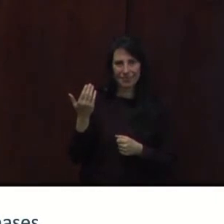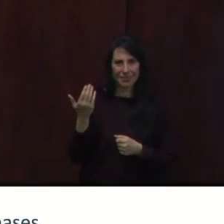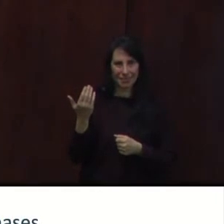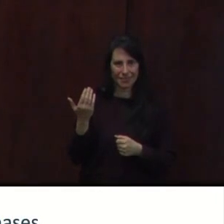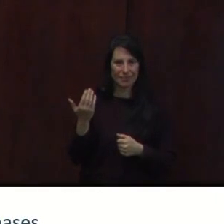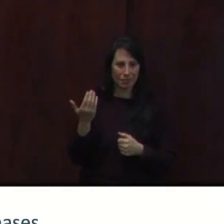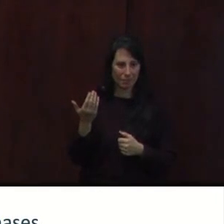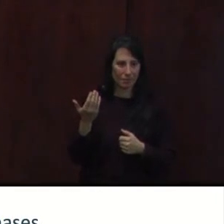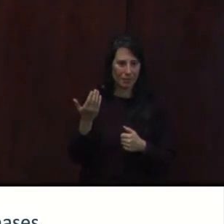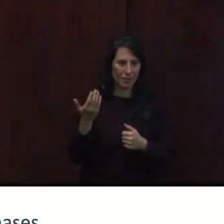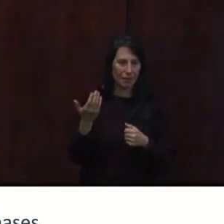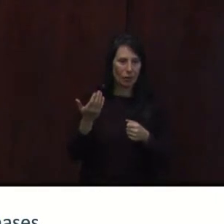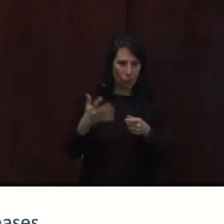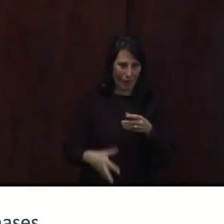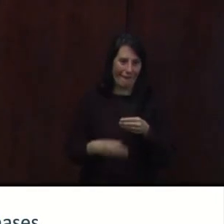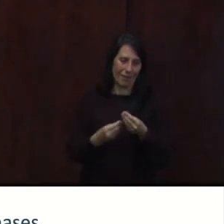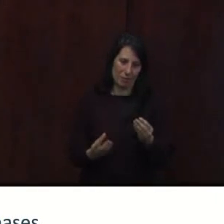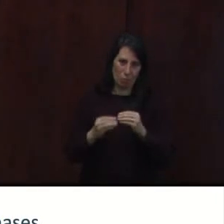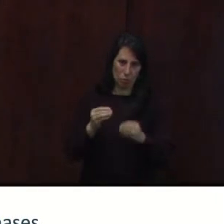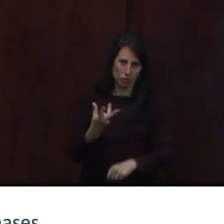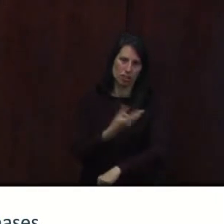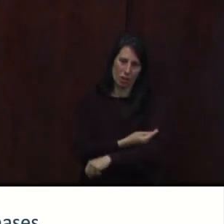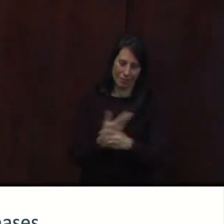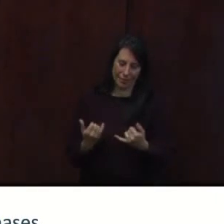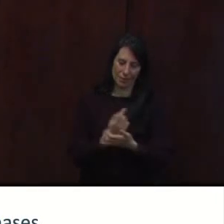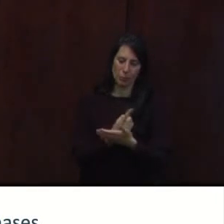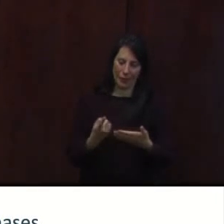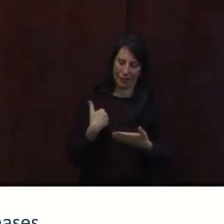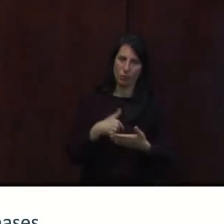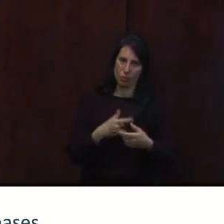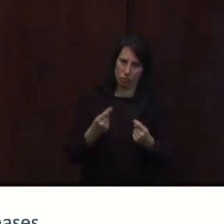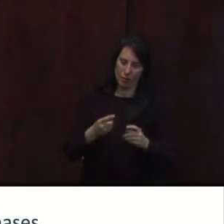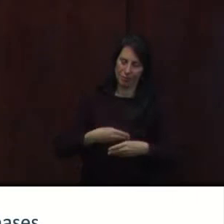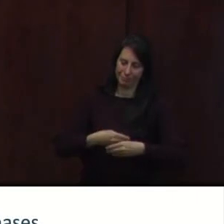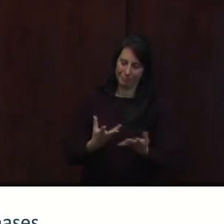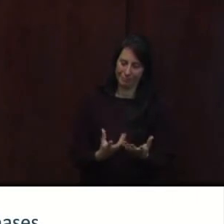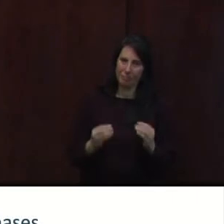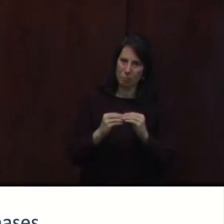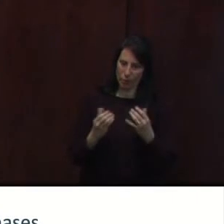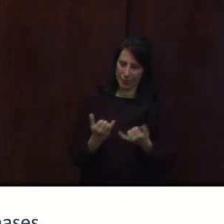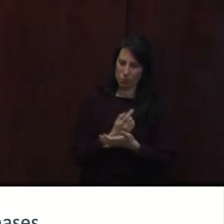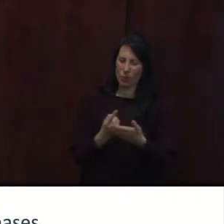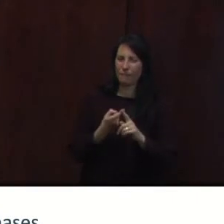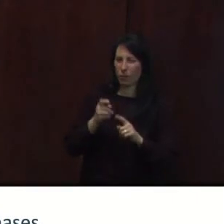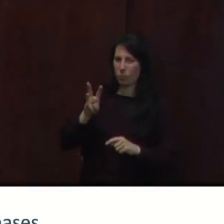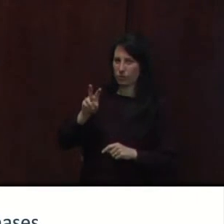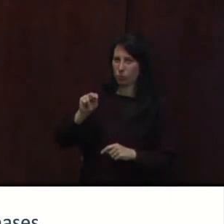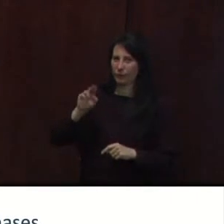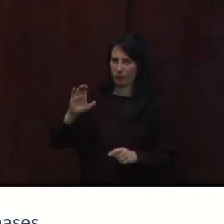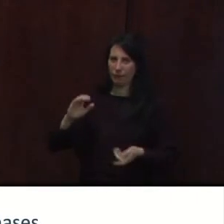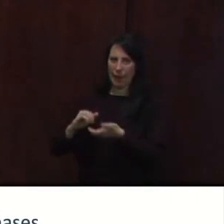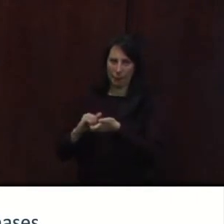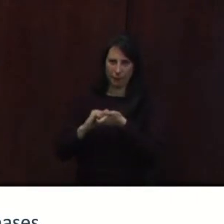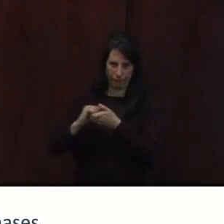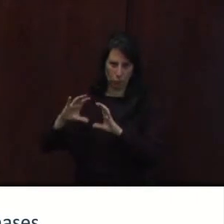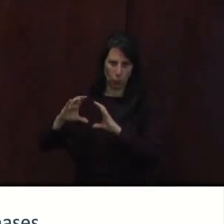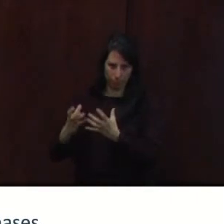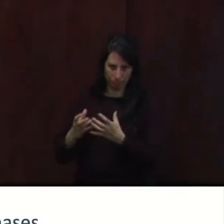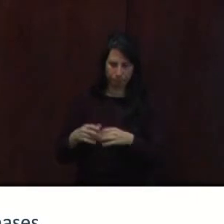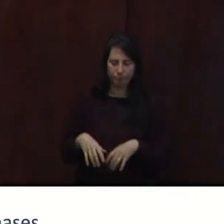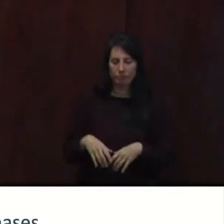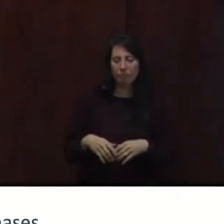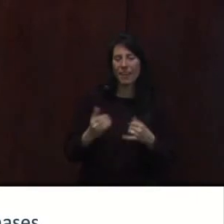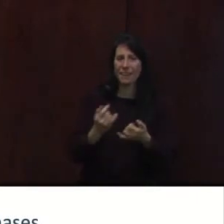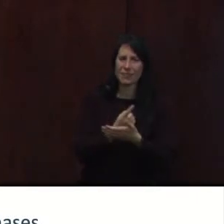week from the Western North Carolina Collaborative specifically for our healthcare workers. And then now with the implementation of a wait list